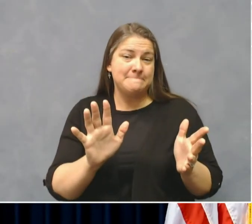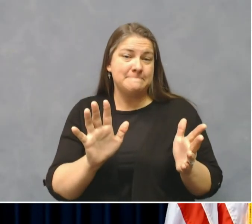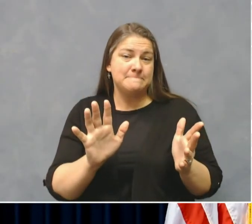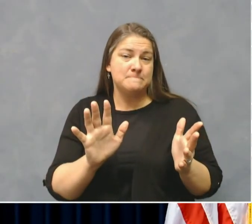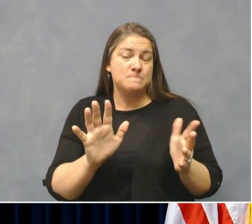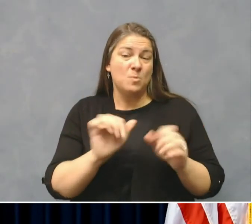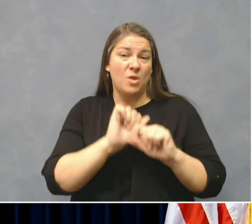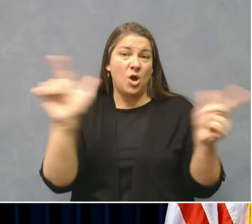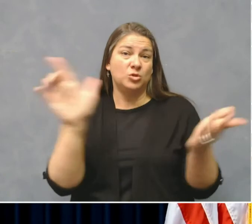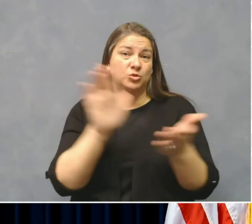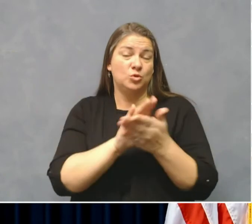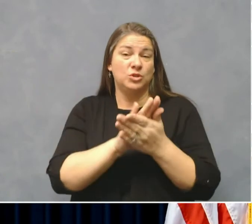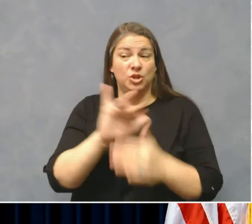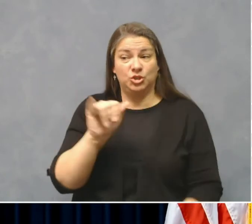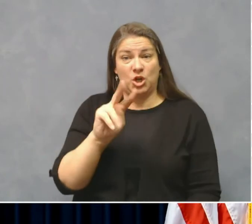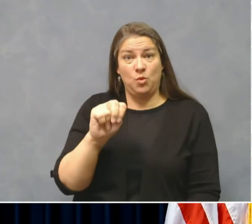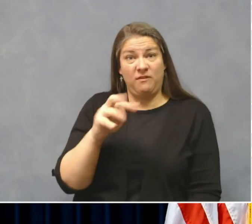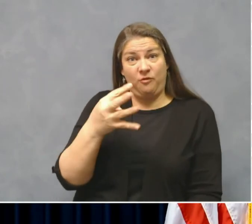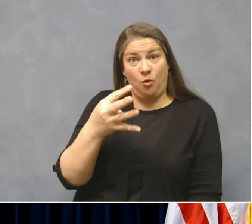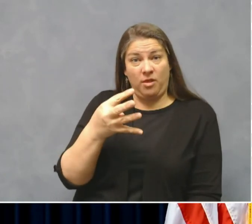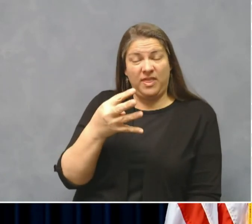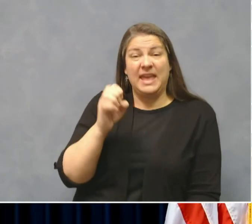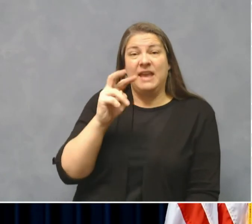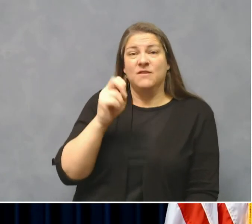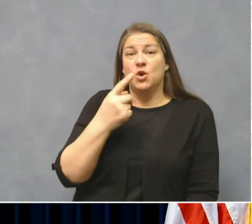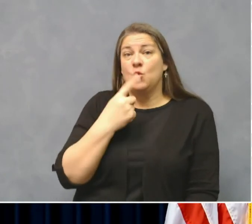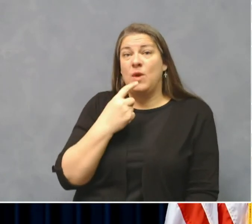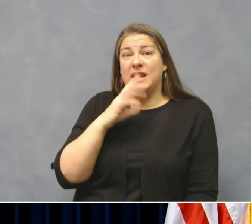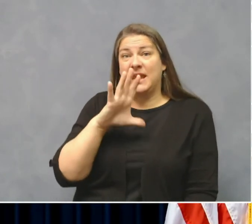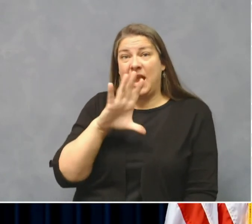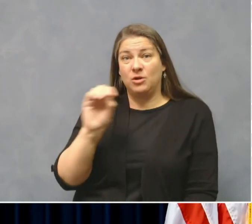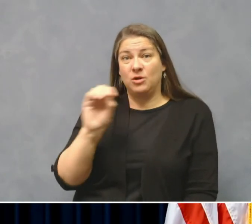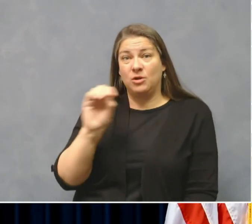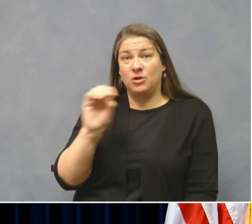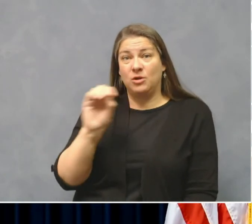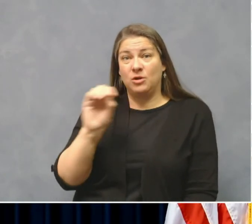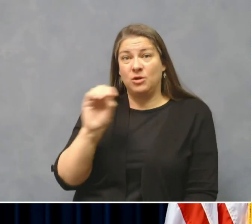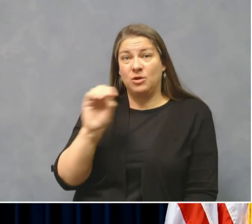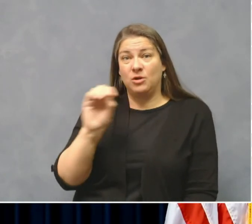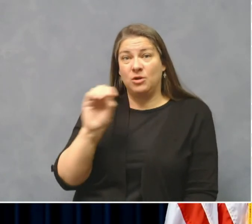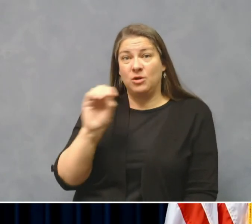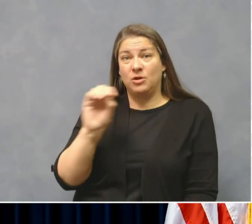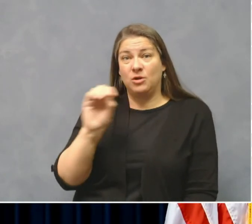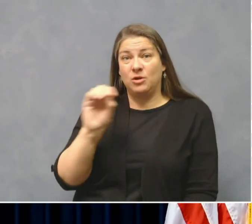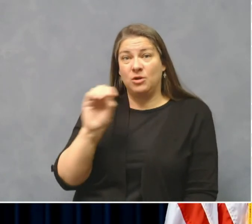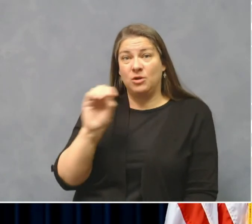4th, even in red counties, to be able to conduct some in-person learning.